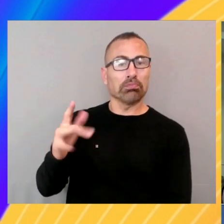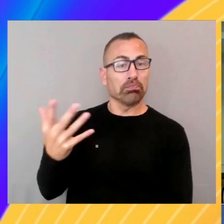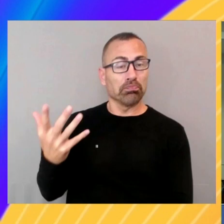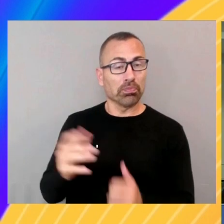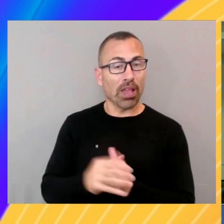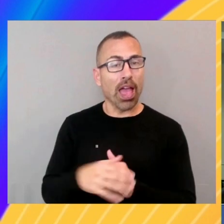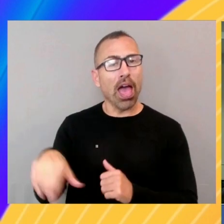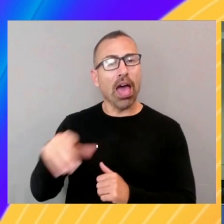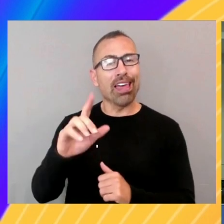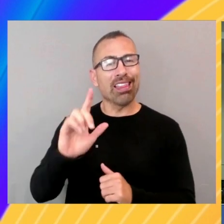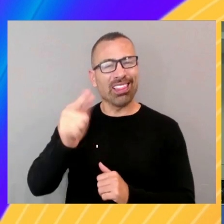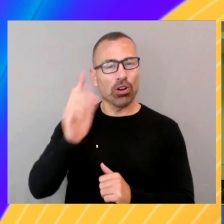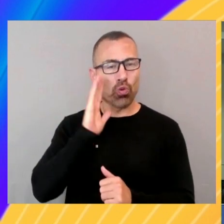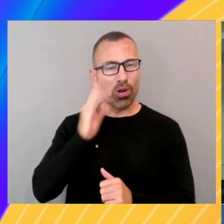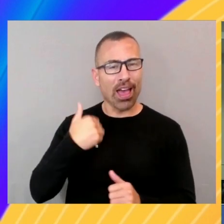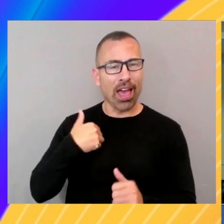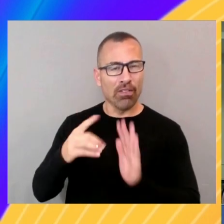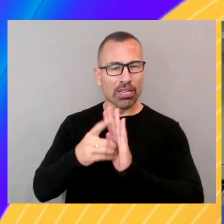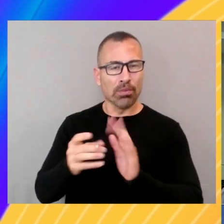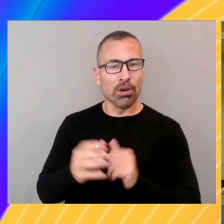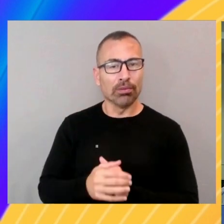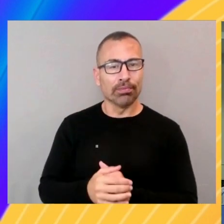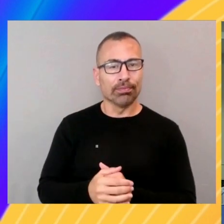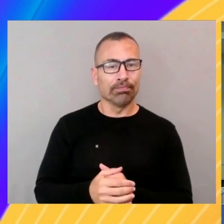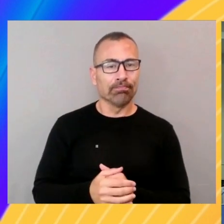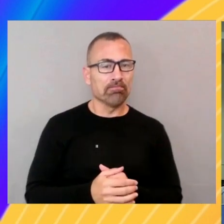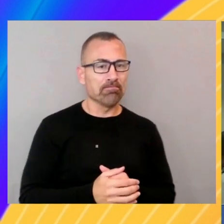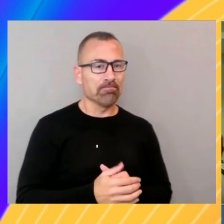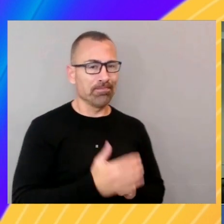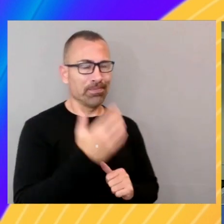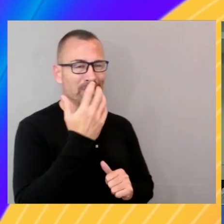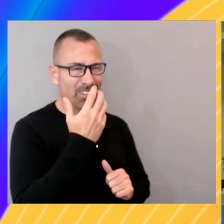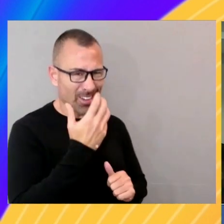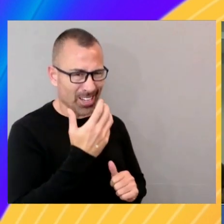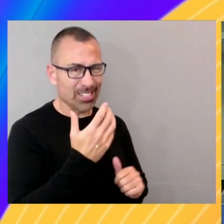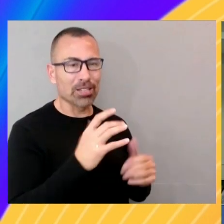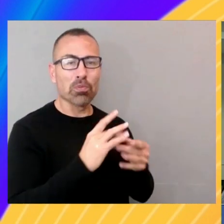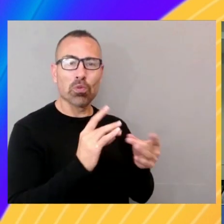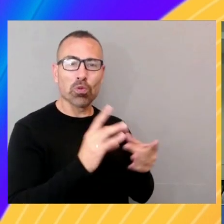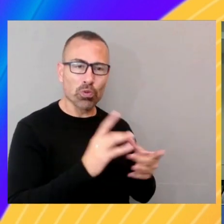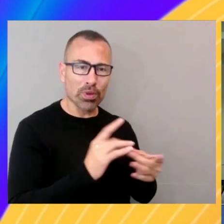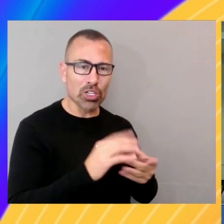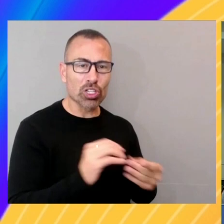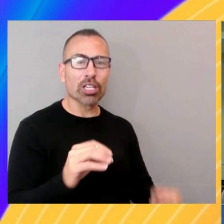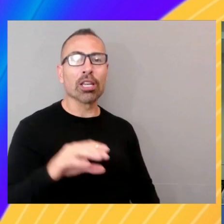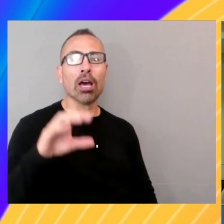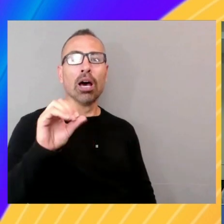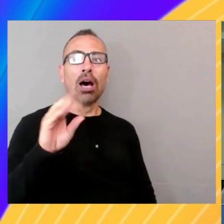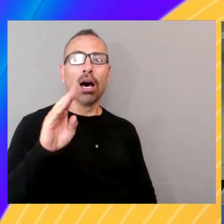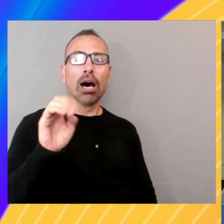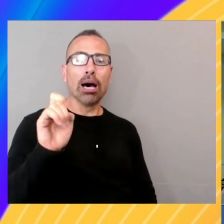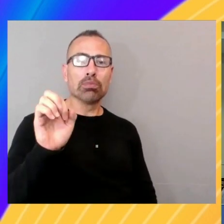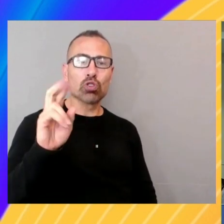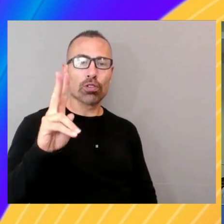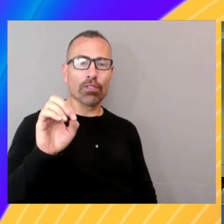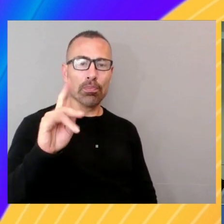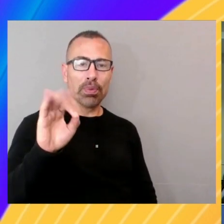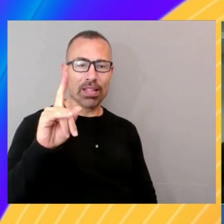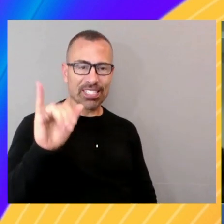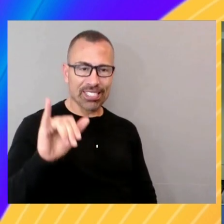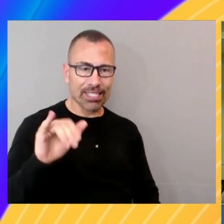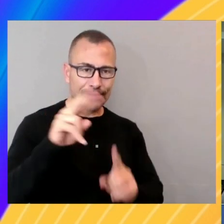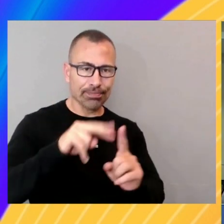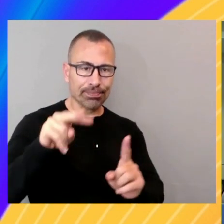that's awesome. Perfect. So you mentioned observability accelerator. You told me a car joke. Really funny one, by the way.